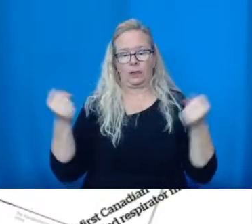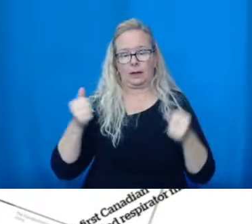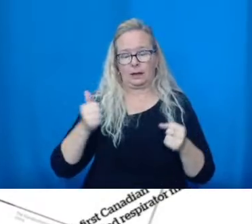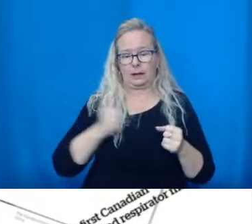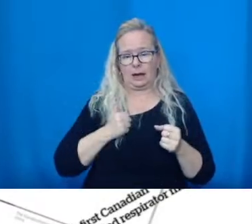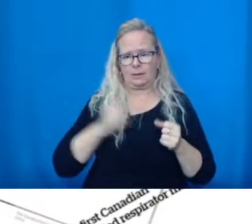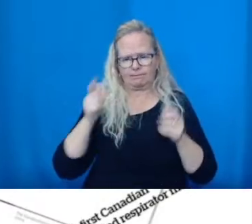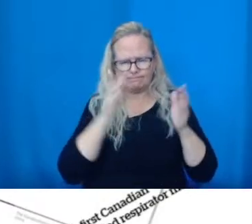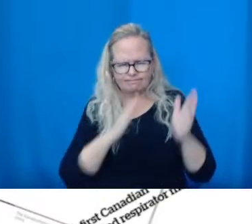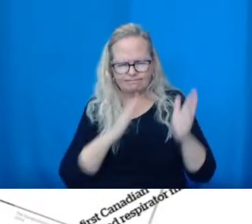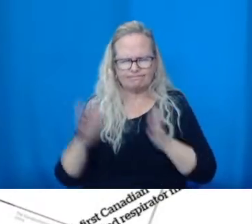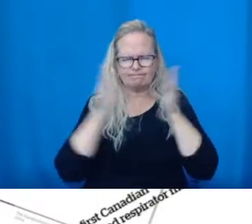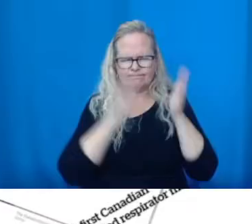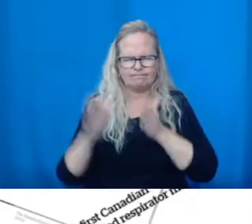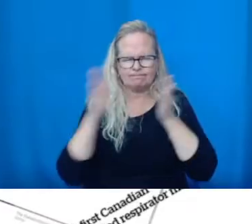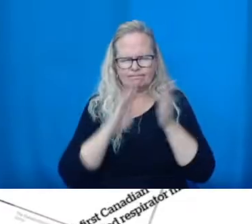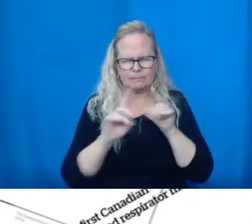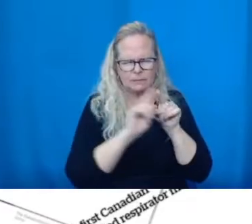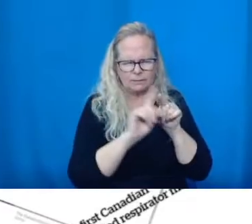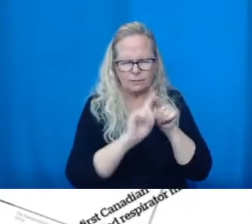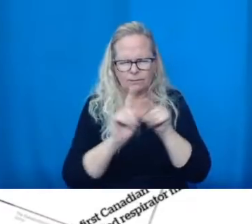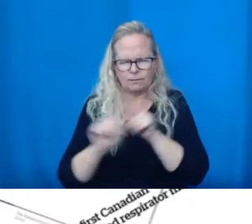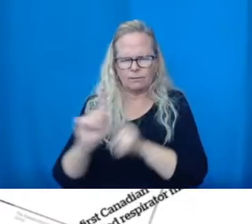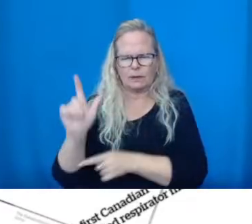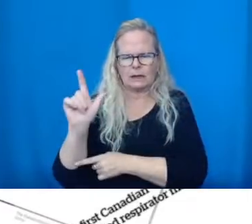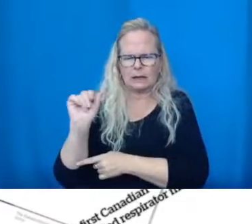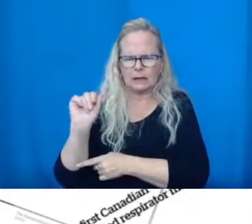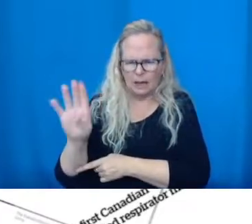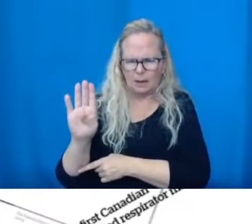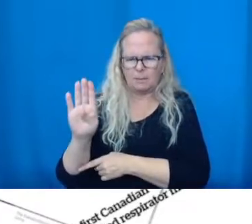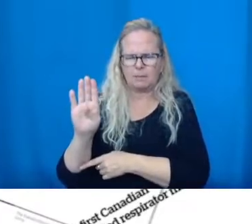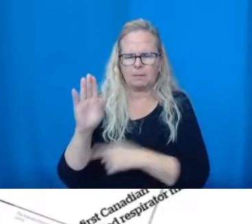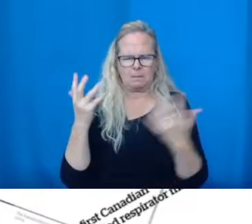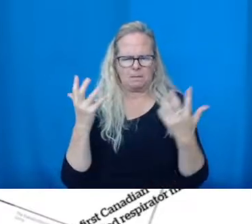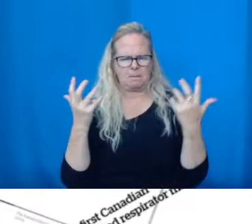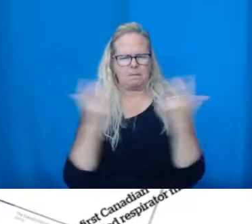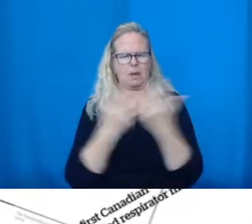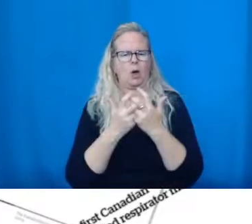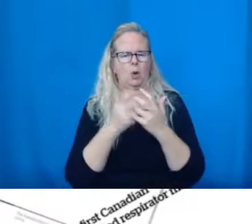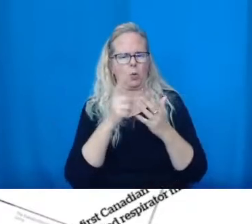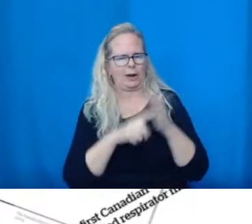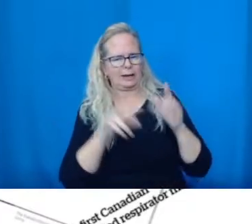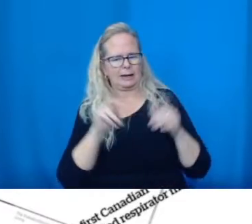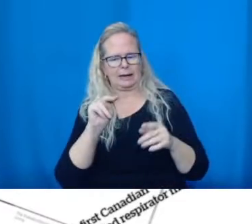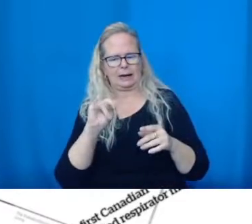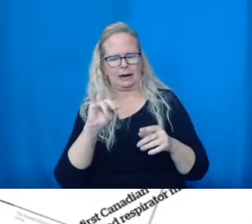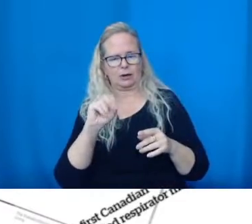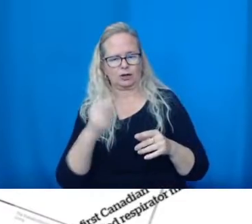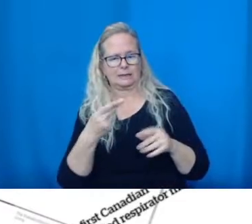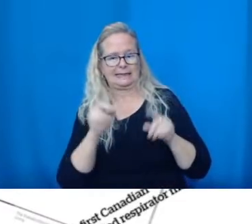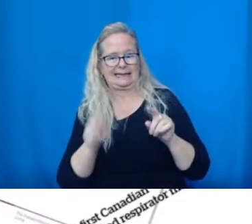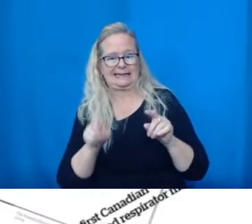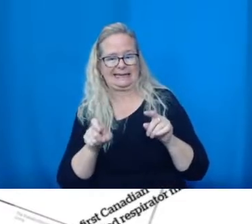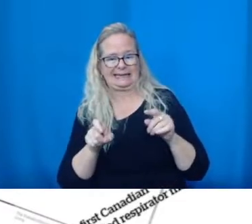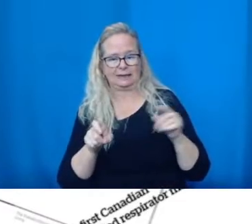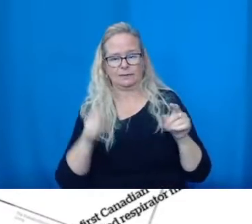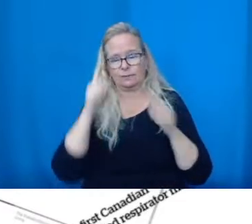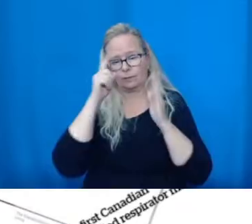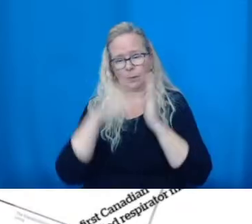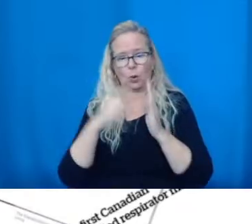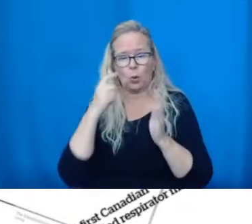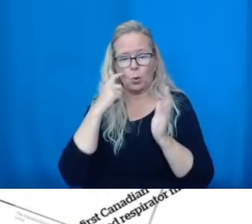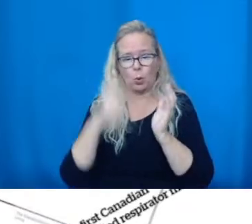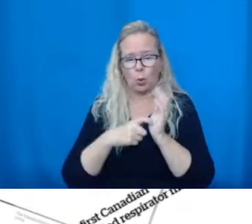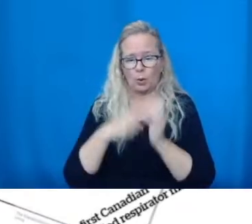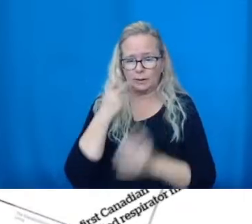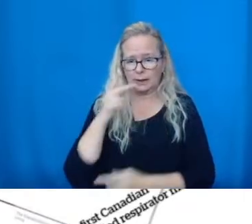required. And so you may see, as I mentioned earlier, these designations like 95 PFE, which are the Health Canada designations, but